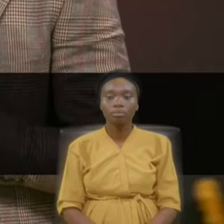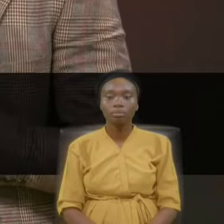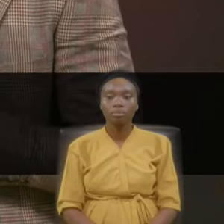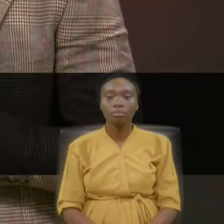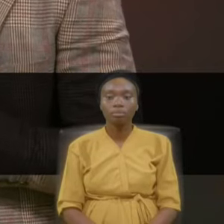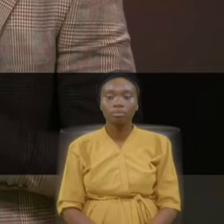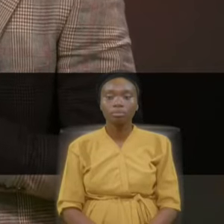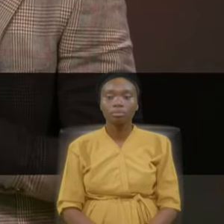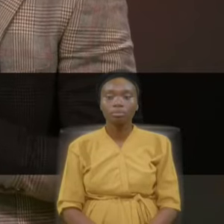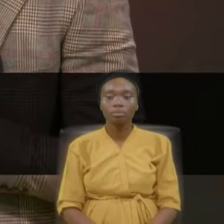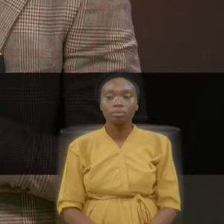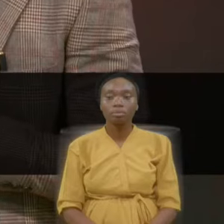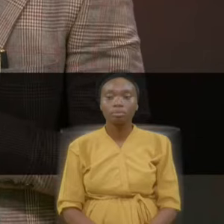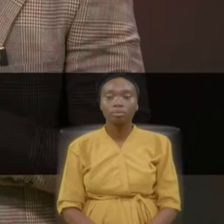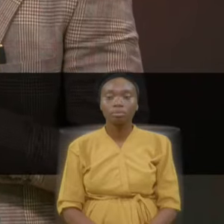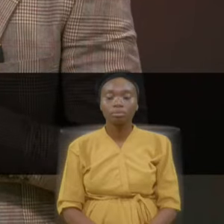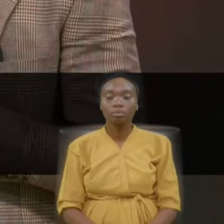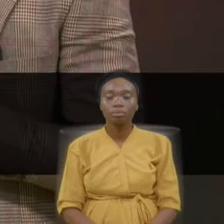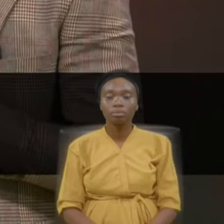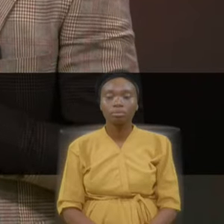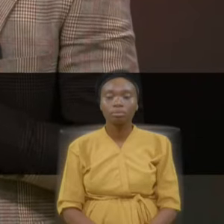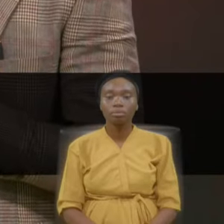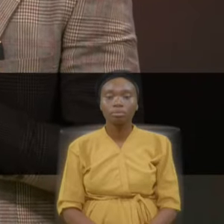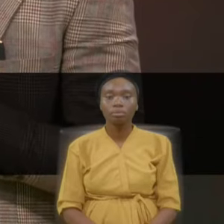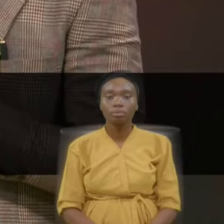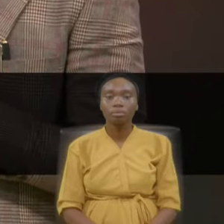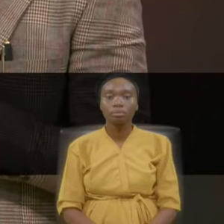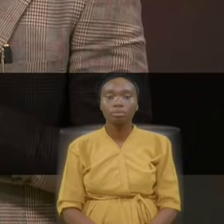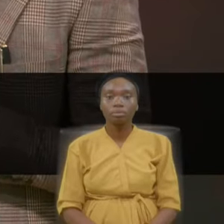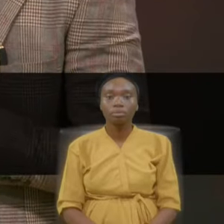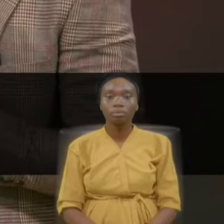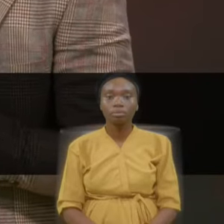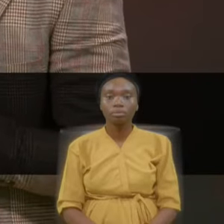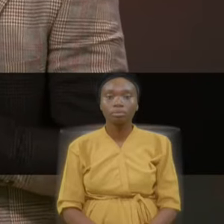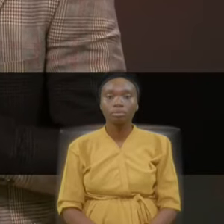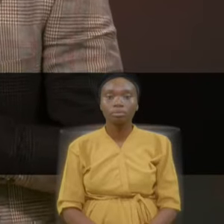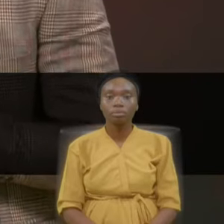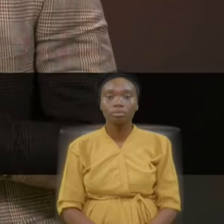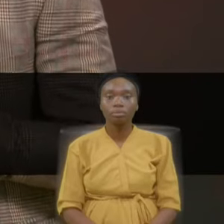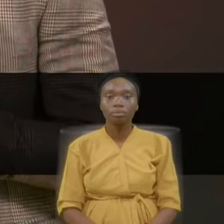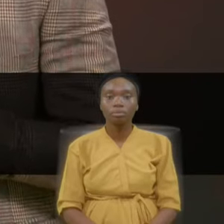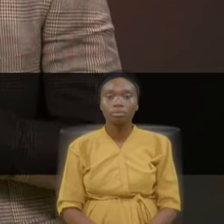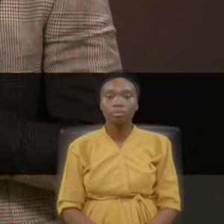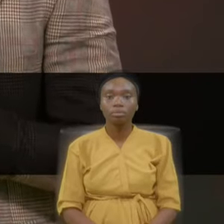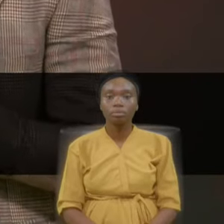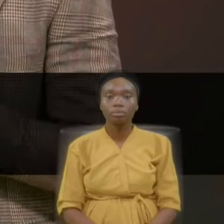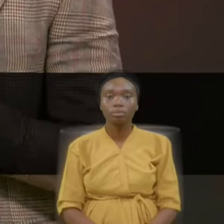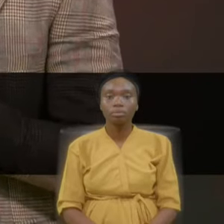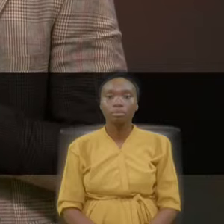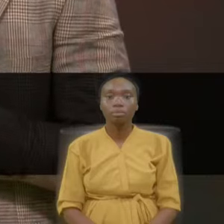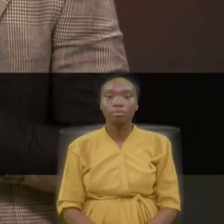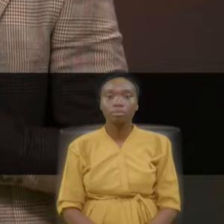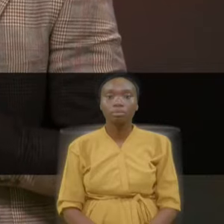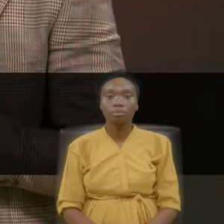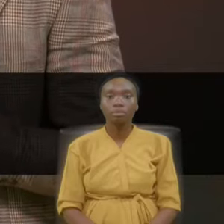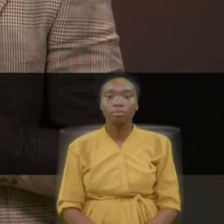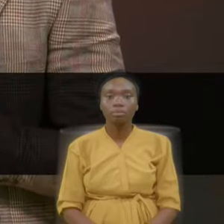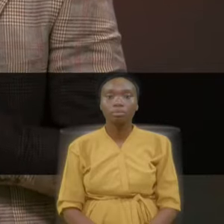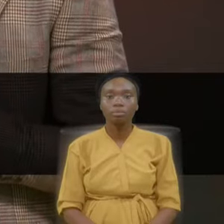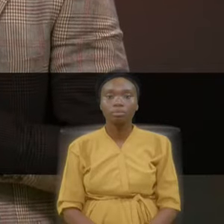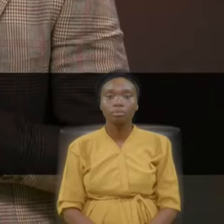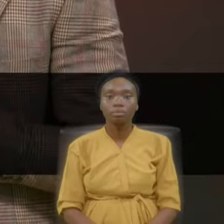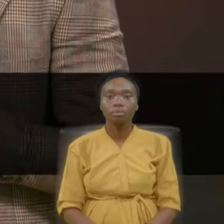me, count me. When you count up those who do the right, count me, count